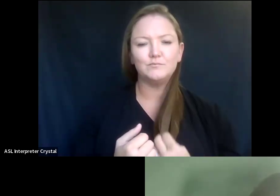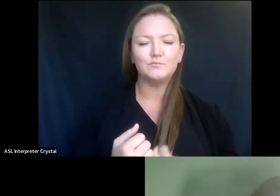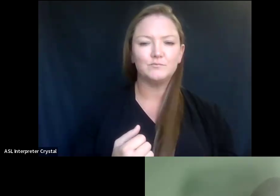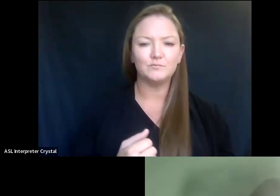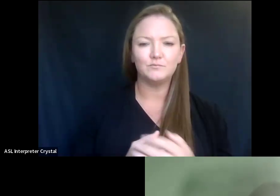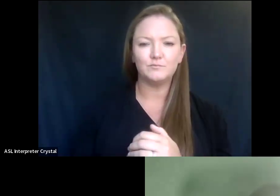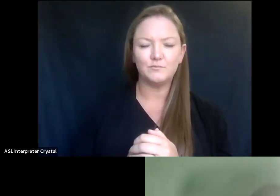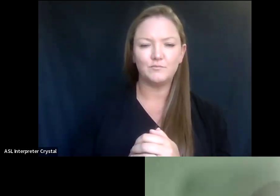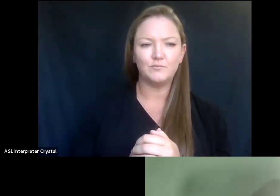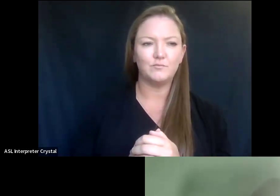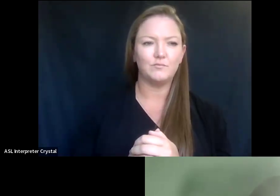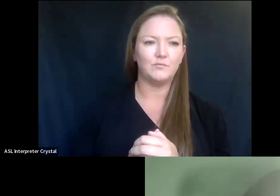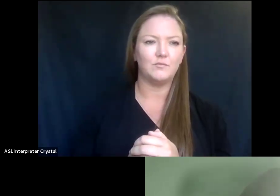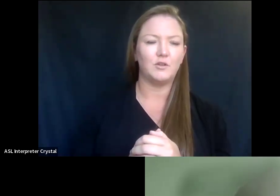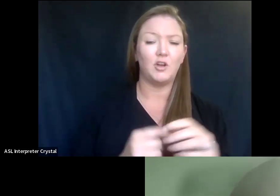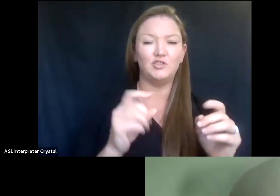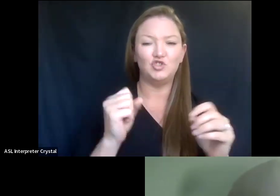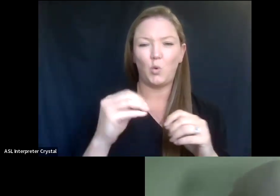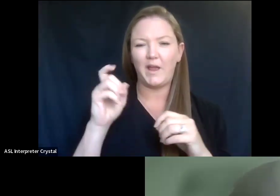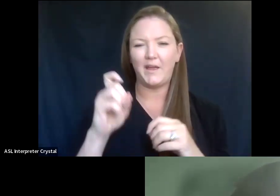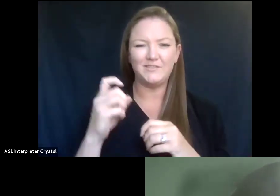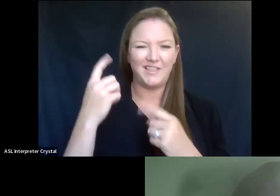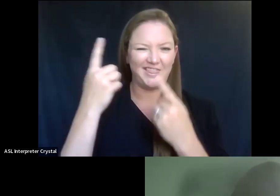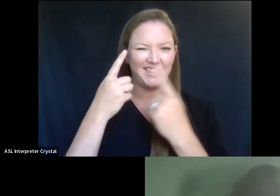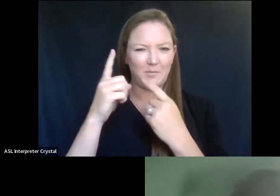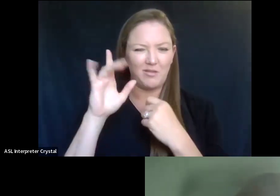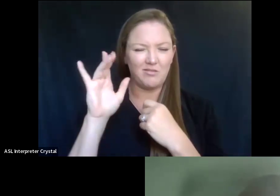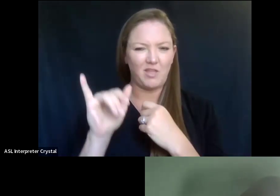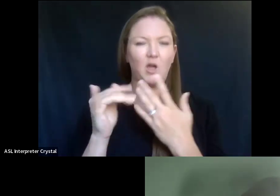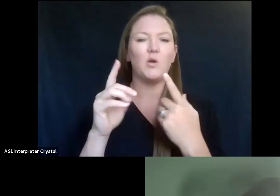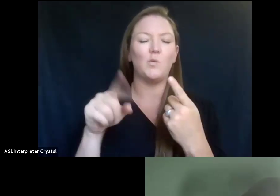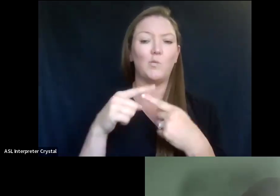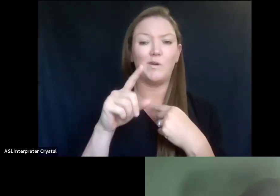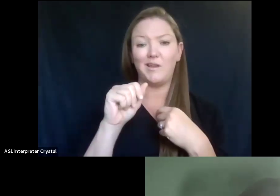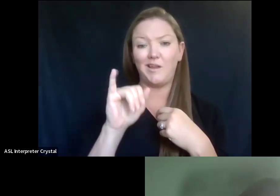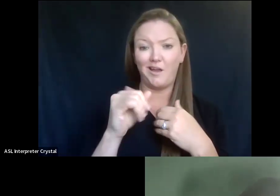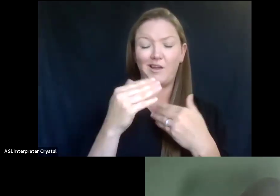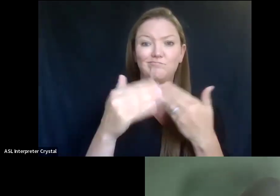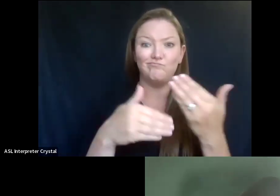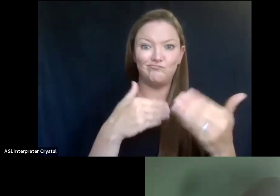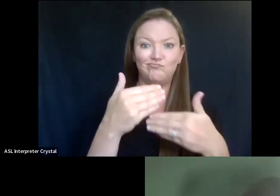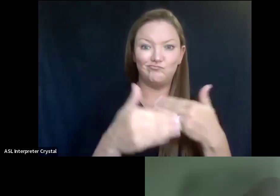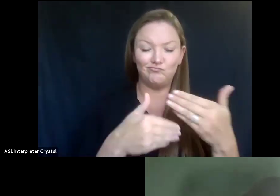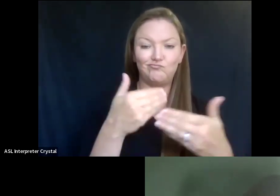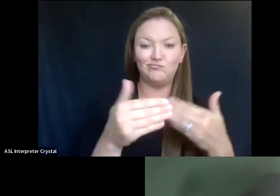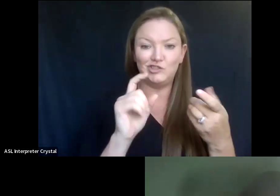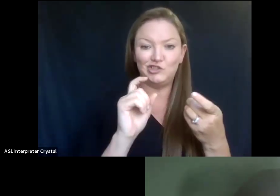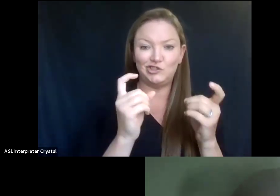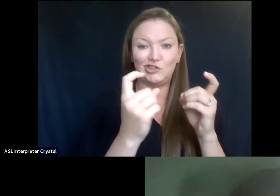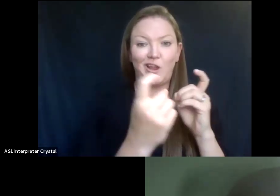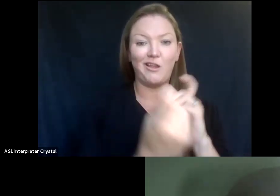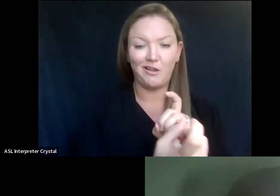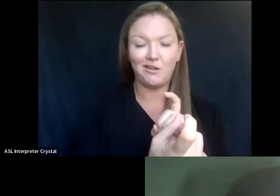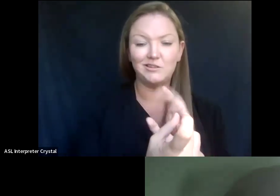those, particularly as it also think about the fact that, as these models evolve and, you know,